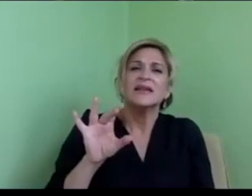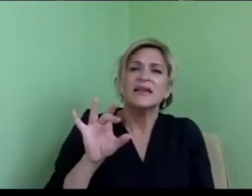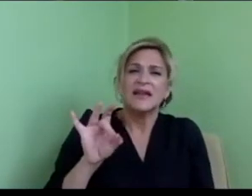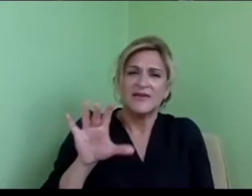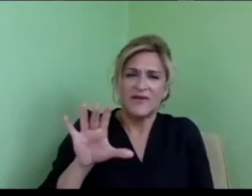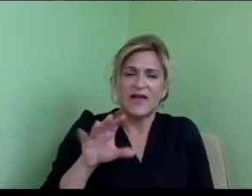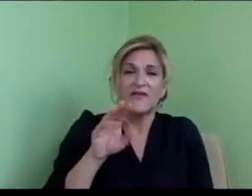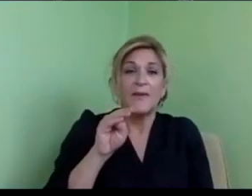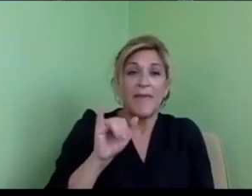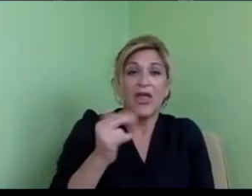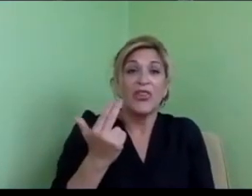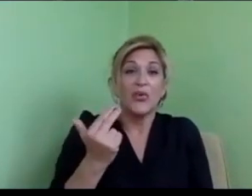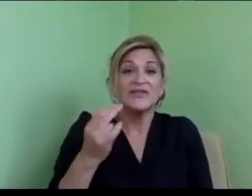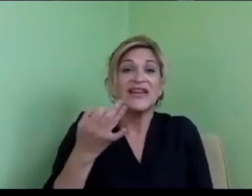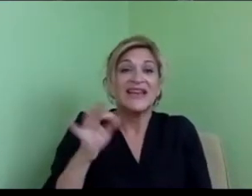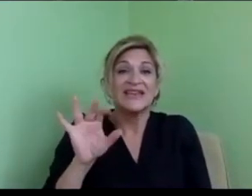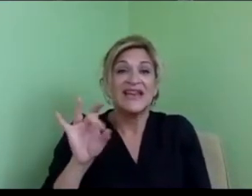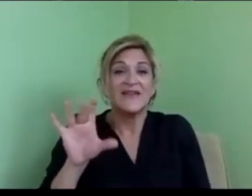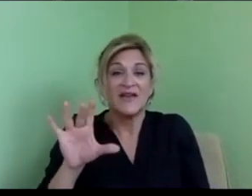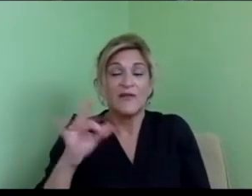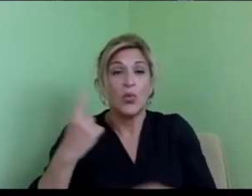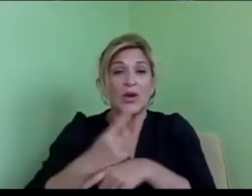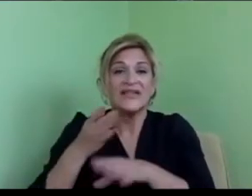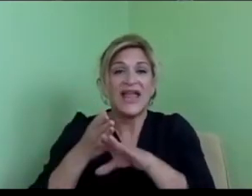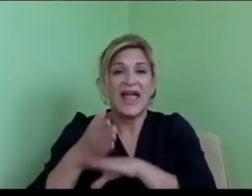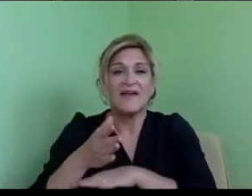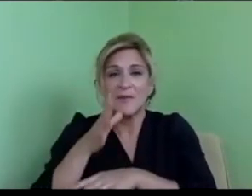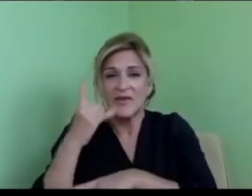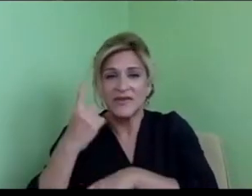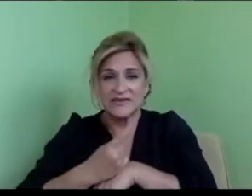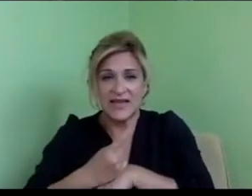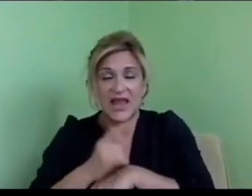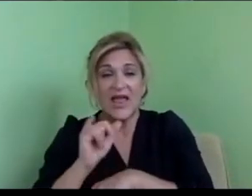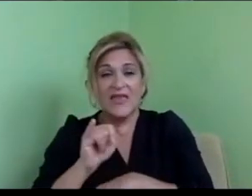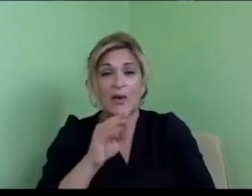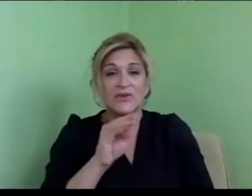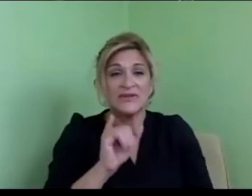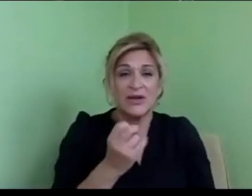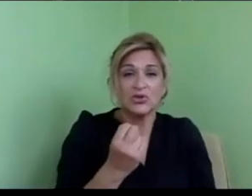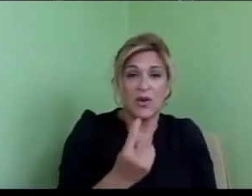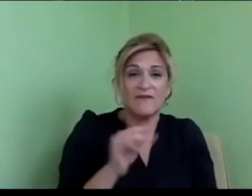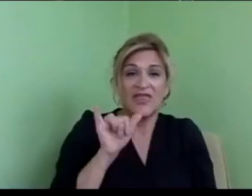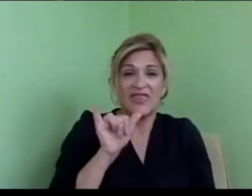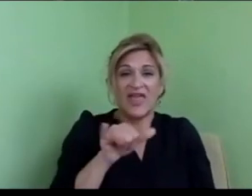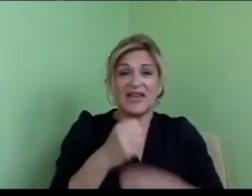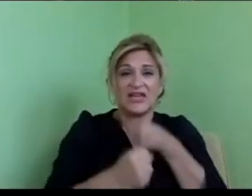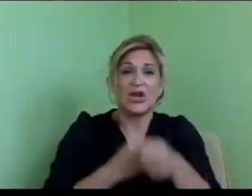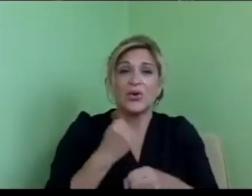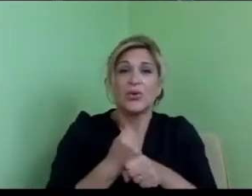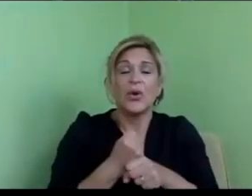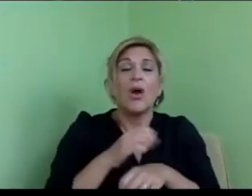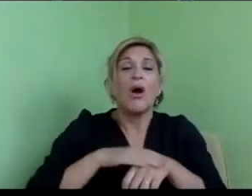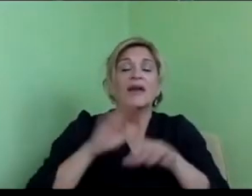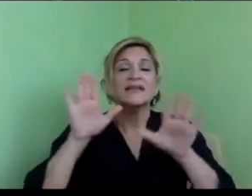um the day a day after mother's day which was may 12th that year um on